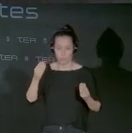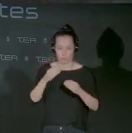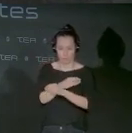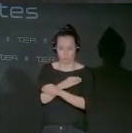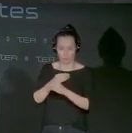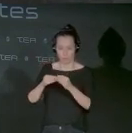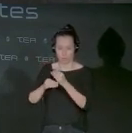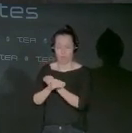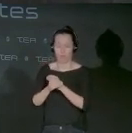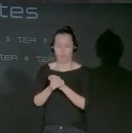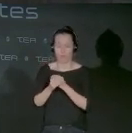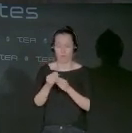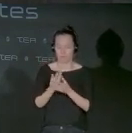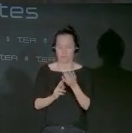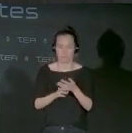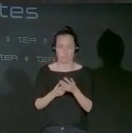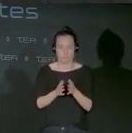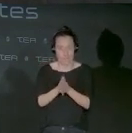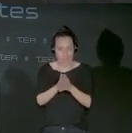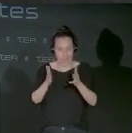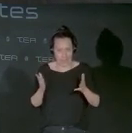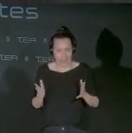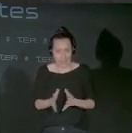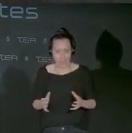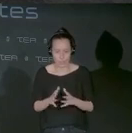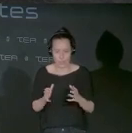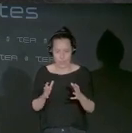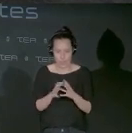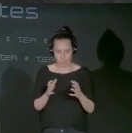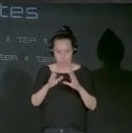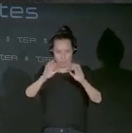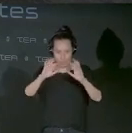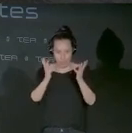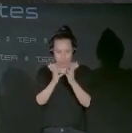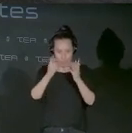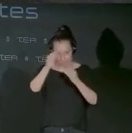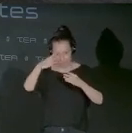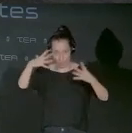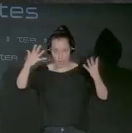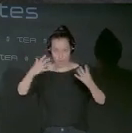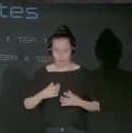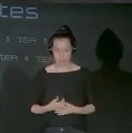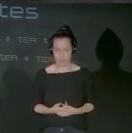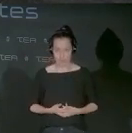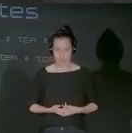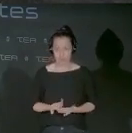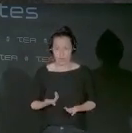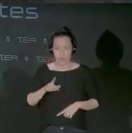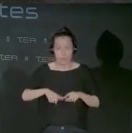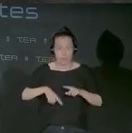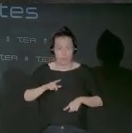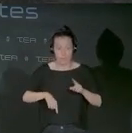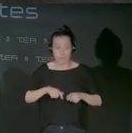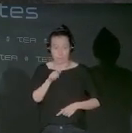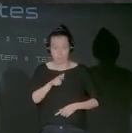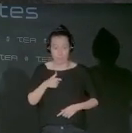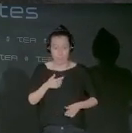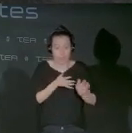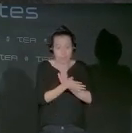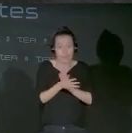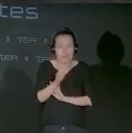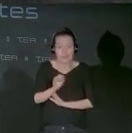different definition. And sometimes when we as a trade body even ask our members just to have a little bit of internal capacity building, we also